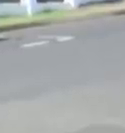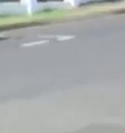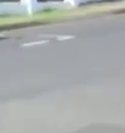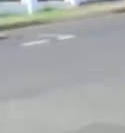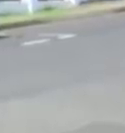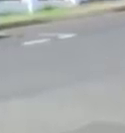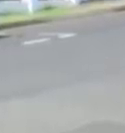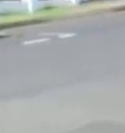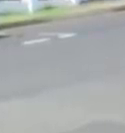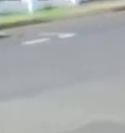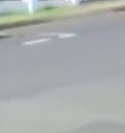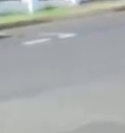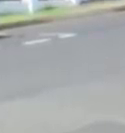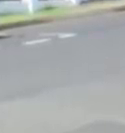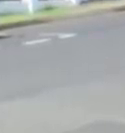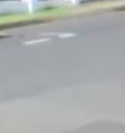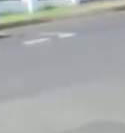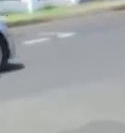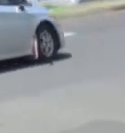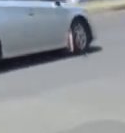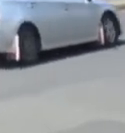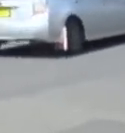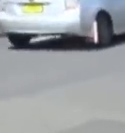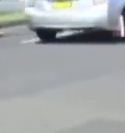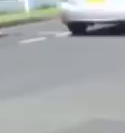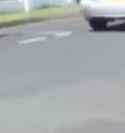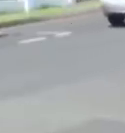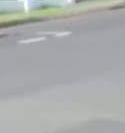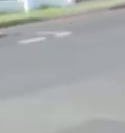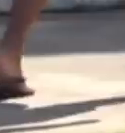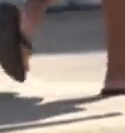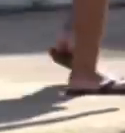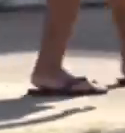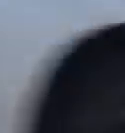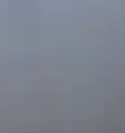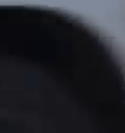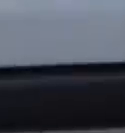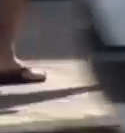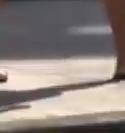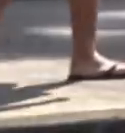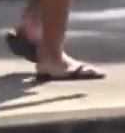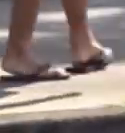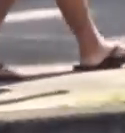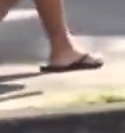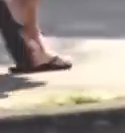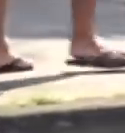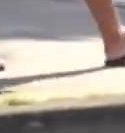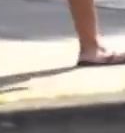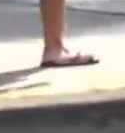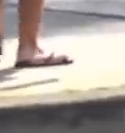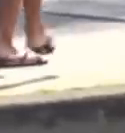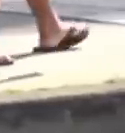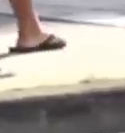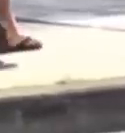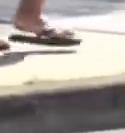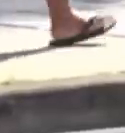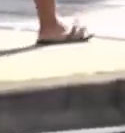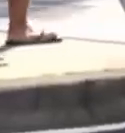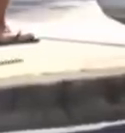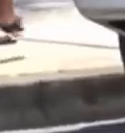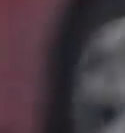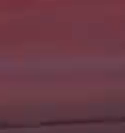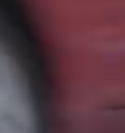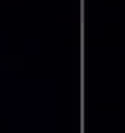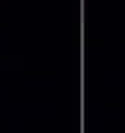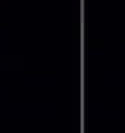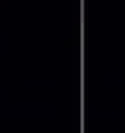The COVID-19 pandemic has shown that no one is spared from the social impacts of this situation. Kritika Kumar, FBC